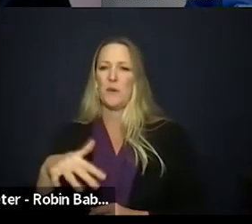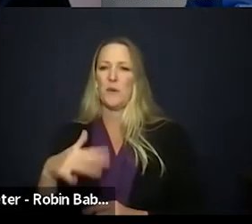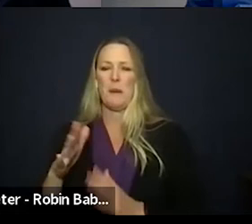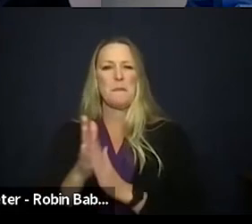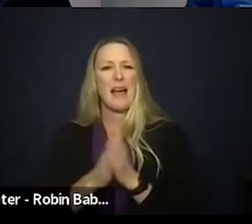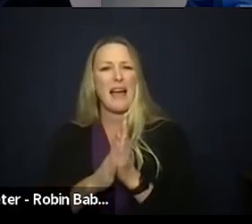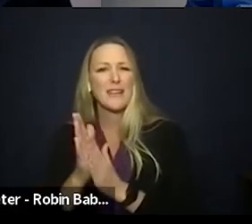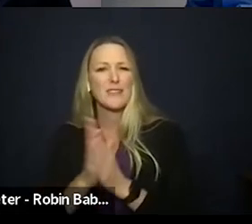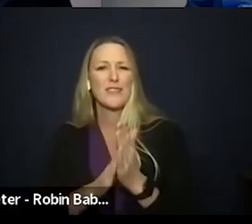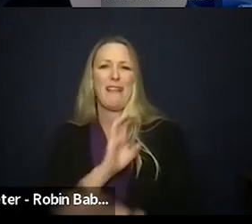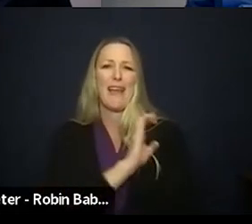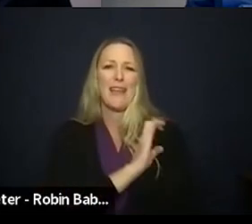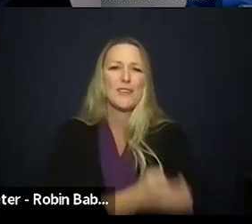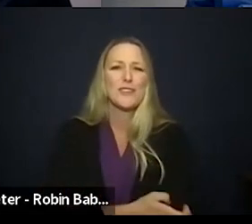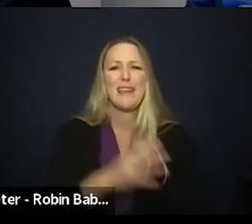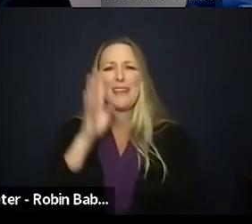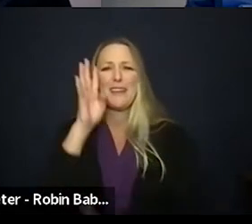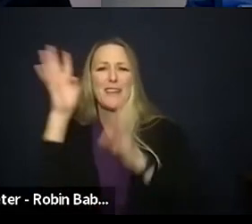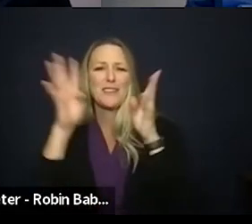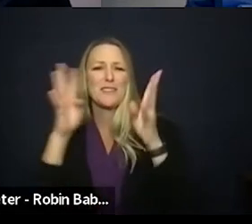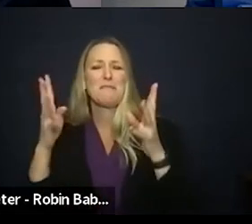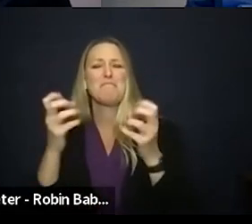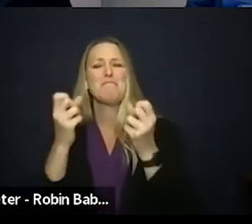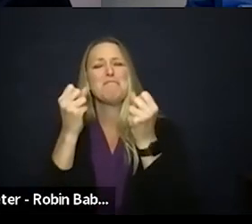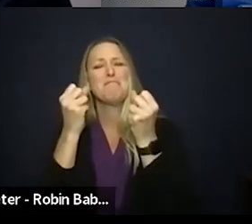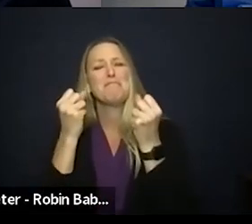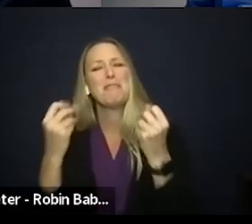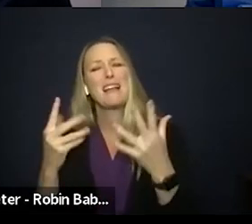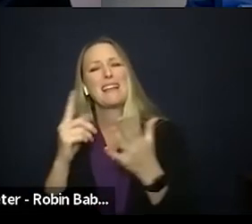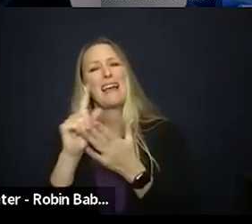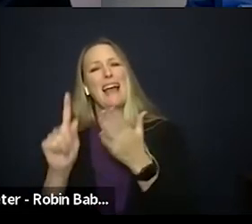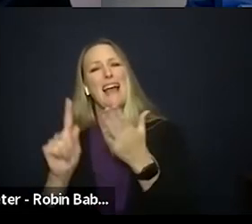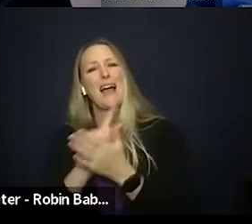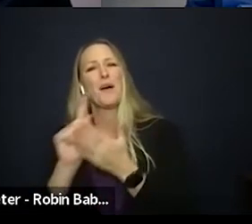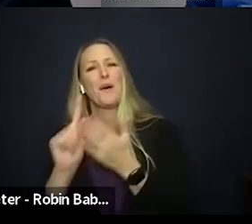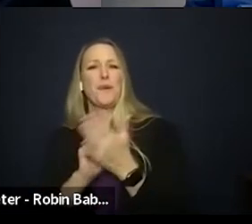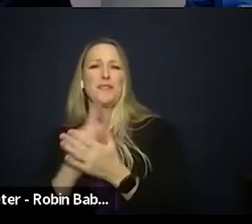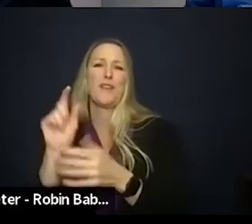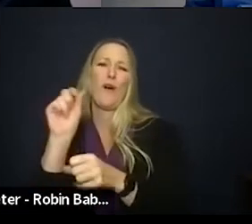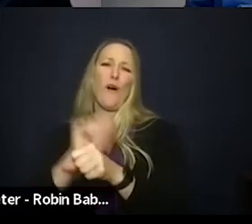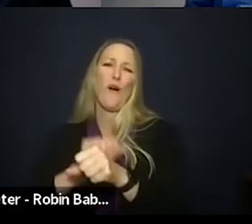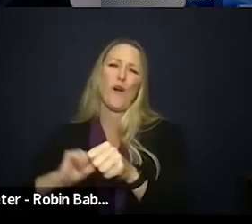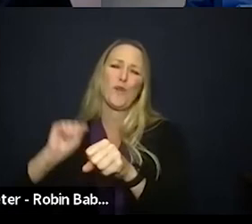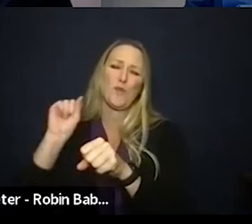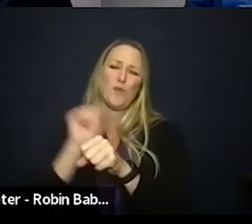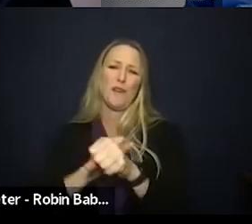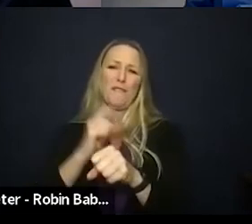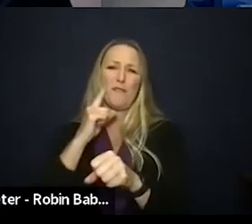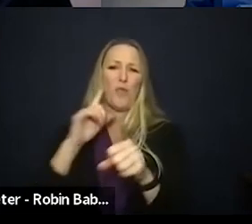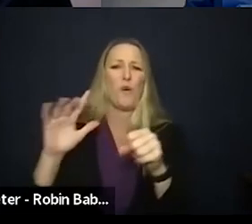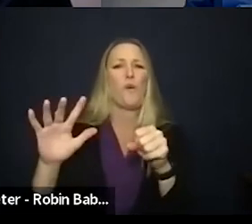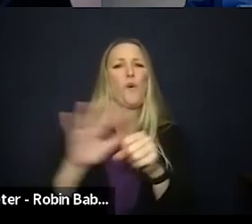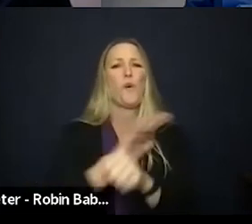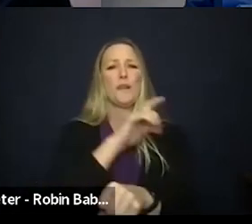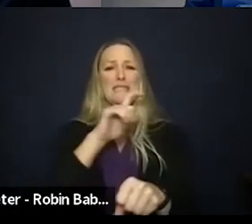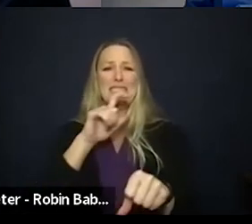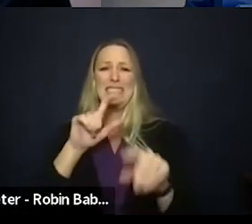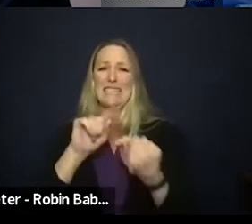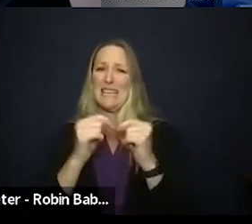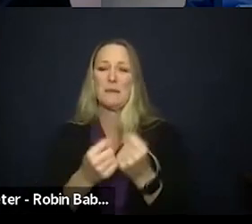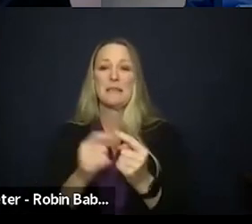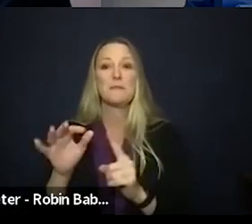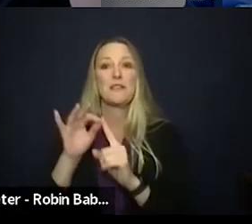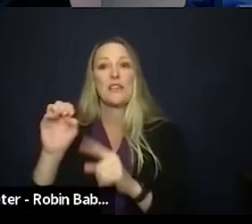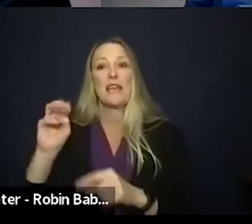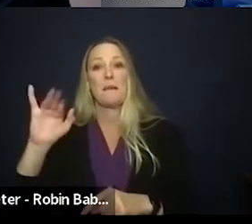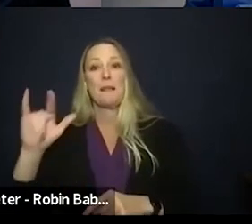innovation and the innumerable hours of hard work of the whole dos pueblos team especially emily amir and john their